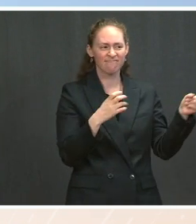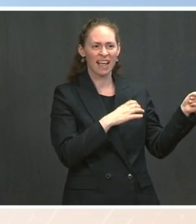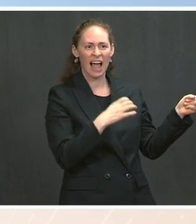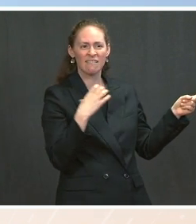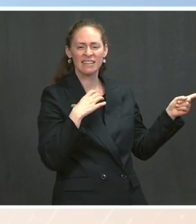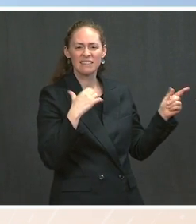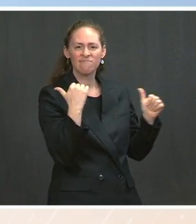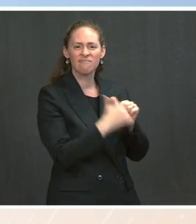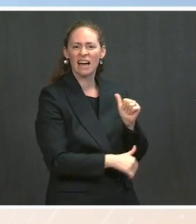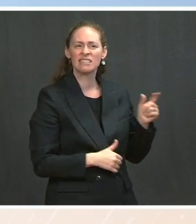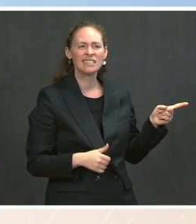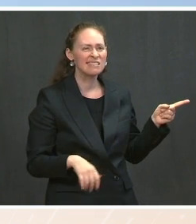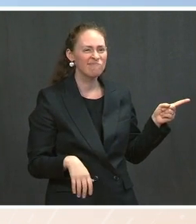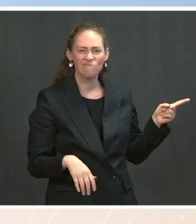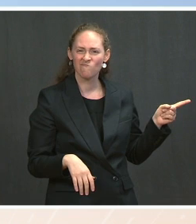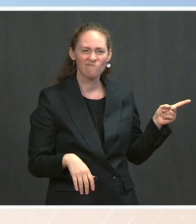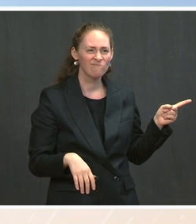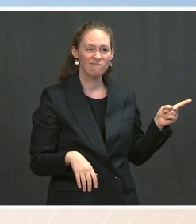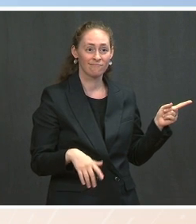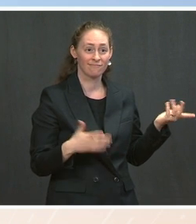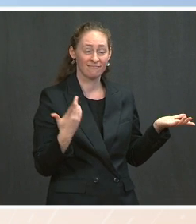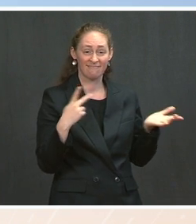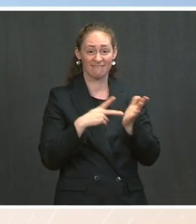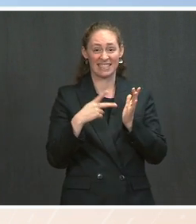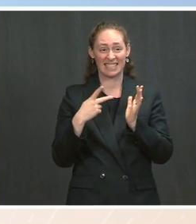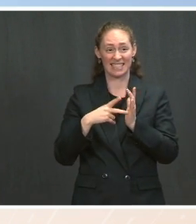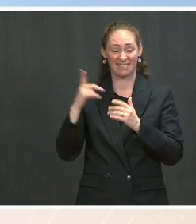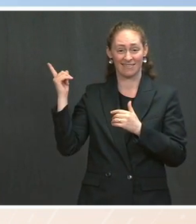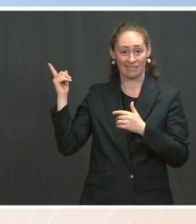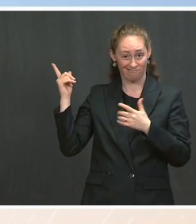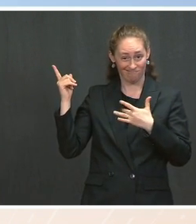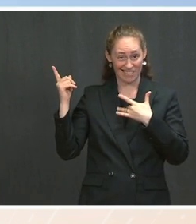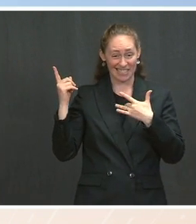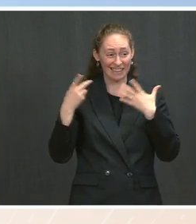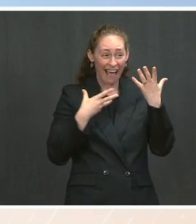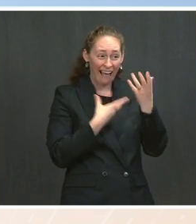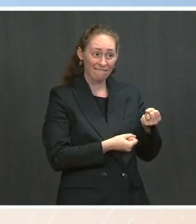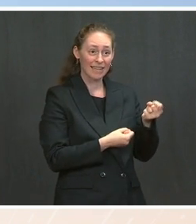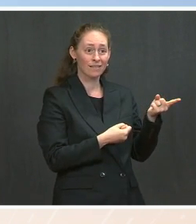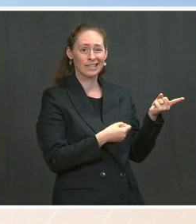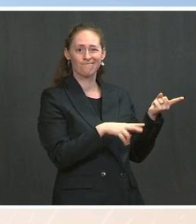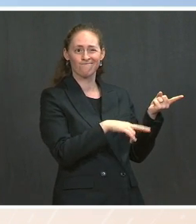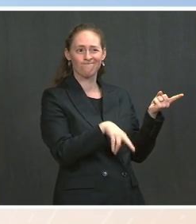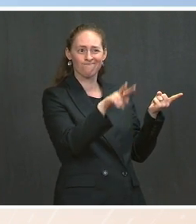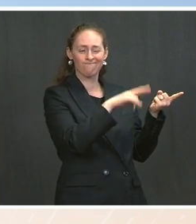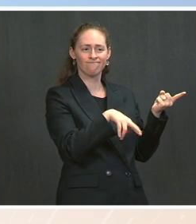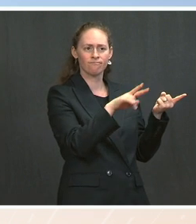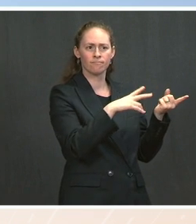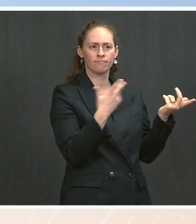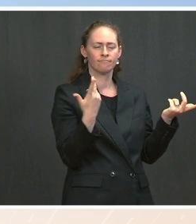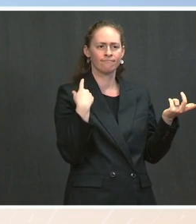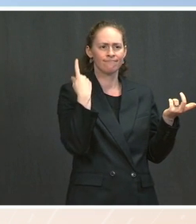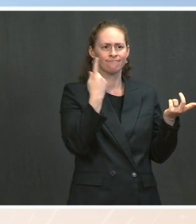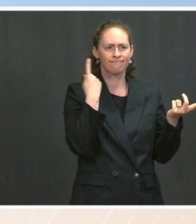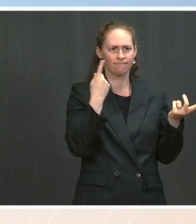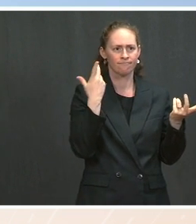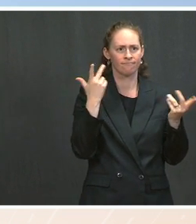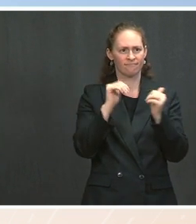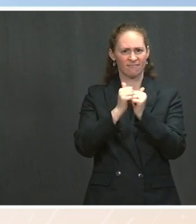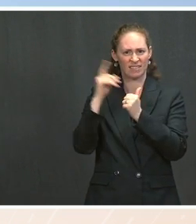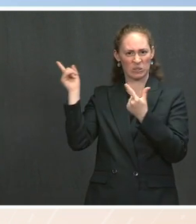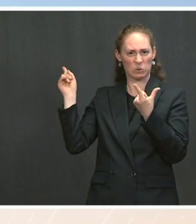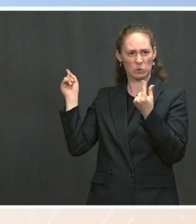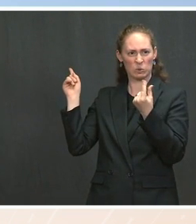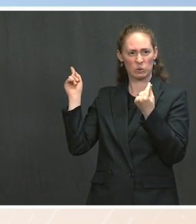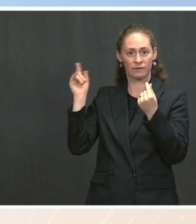Hill? And also, how does President Biden plan to address that issue on Tuesday when he speaks about the anniversary of George Floyd's death? Well, I would